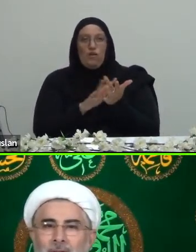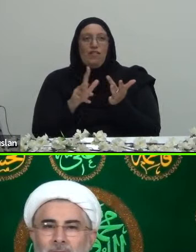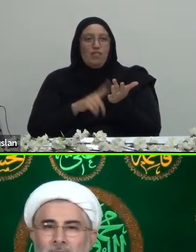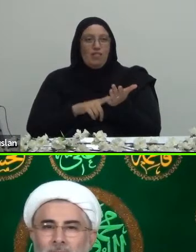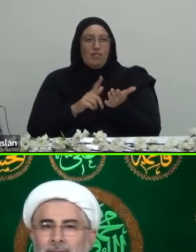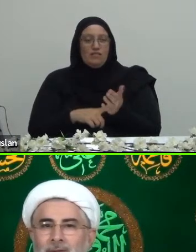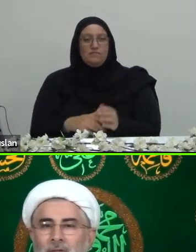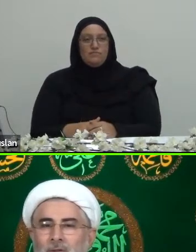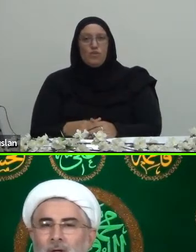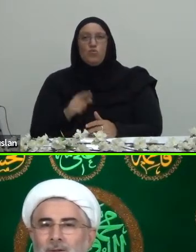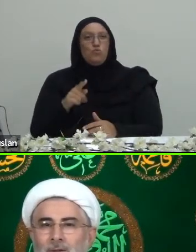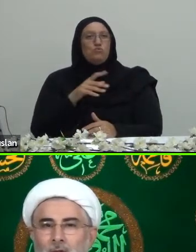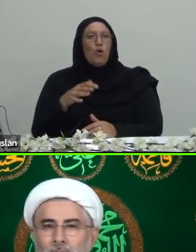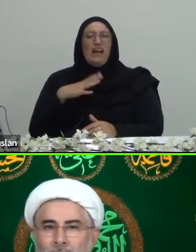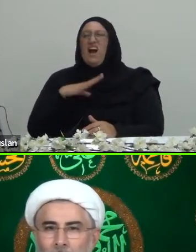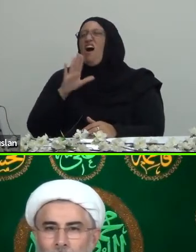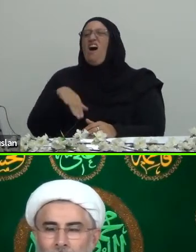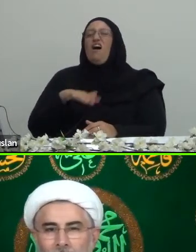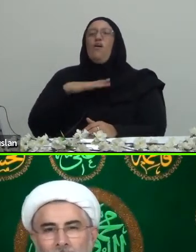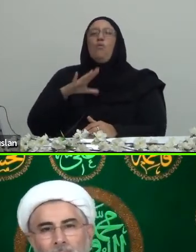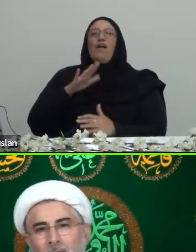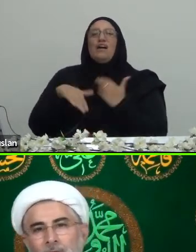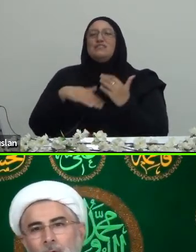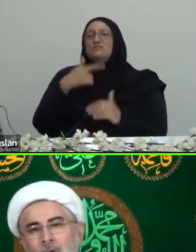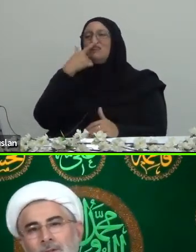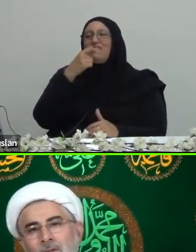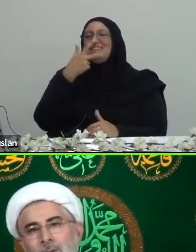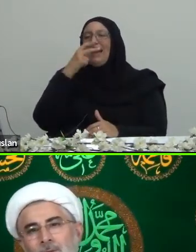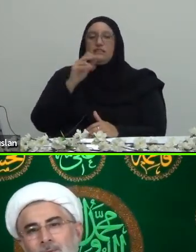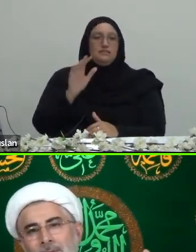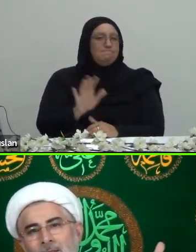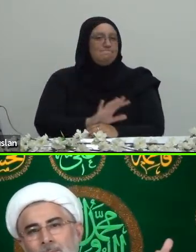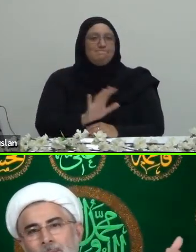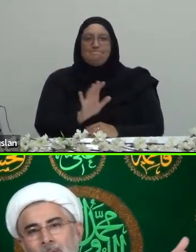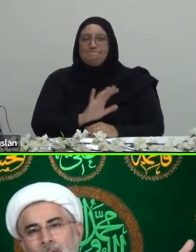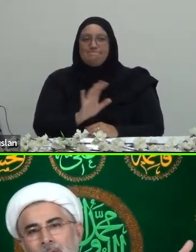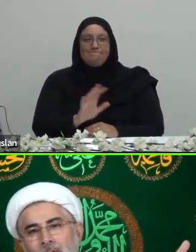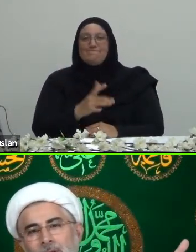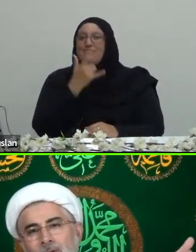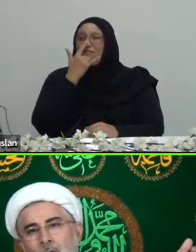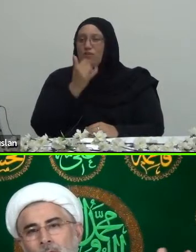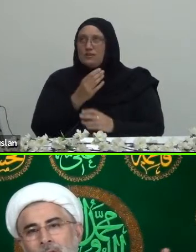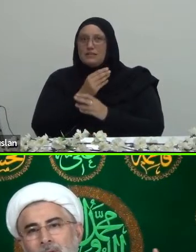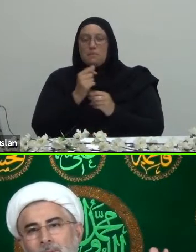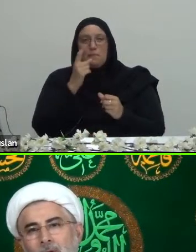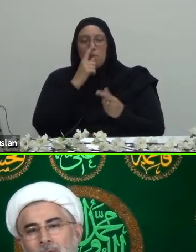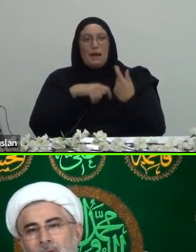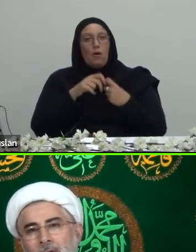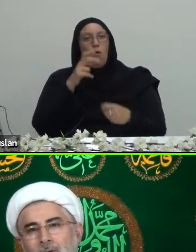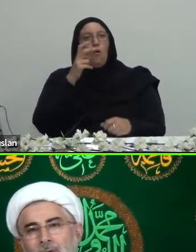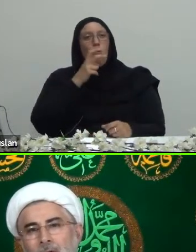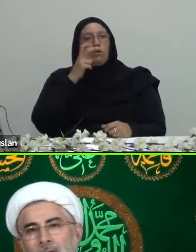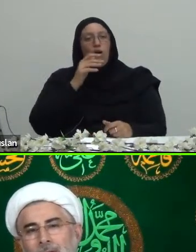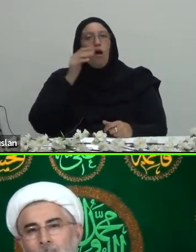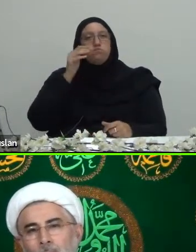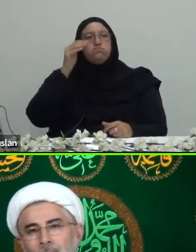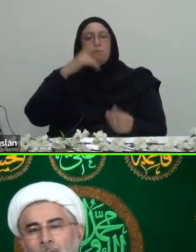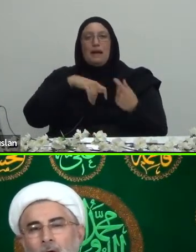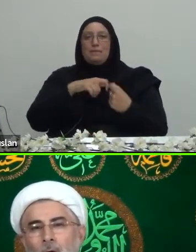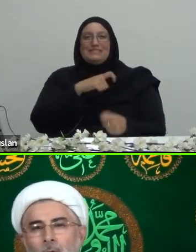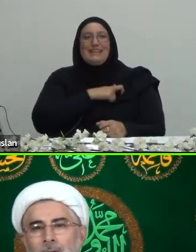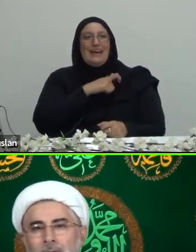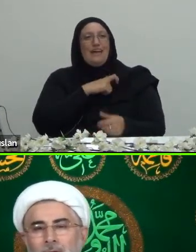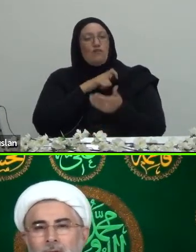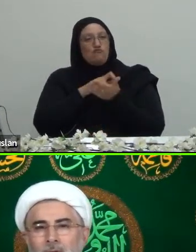your 70s, 80s, 90s to write a will. Unfortunately, sometimes as people are getting older, they become scared of writing the